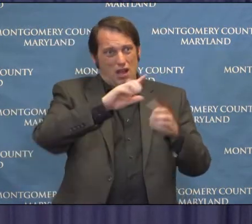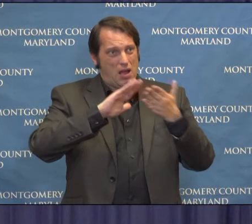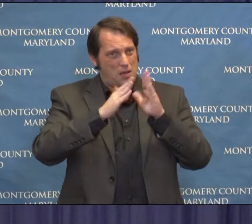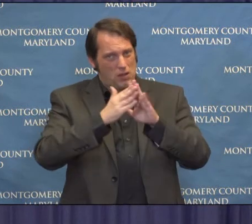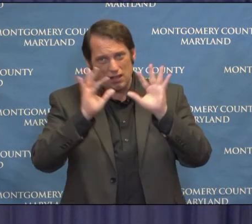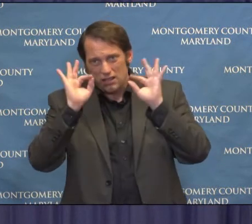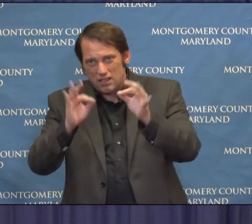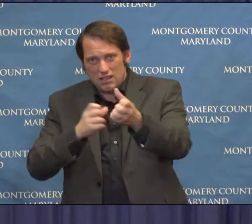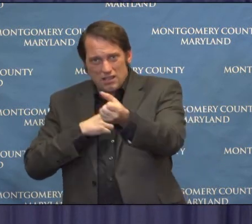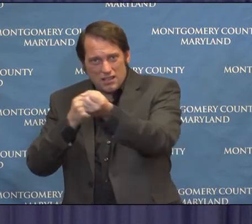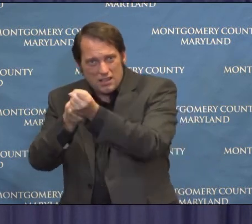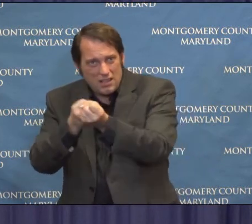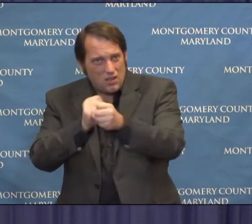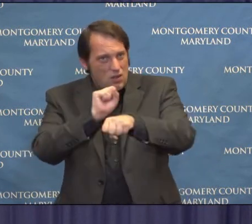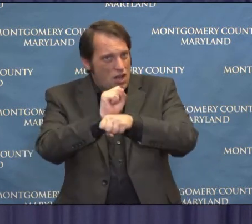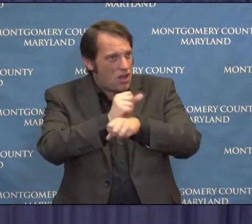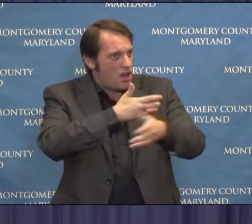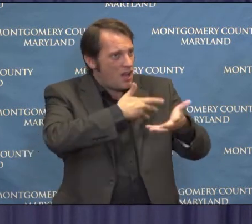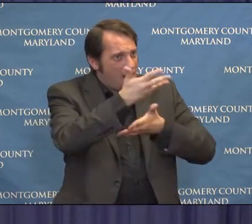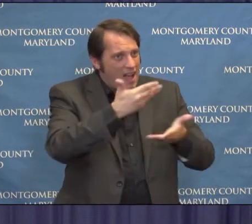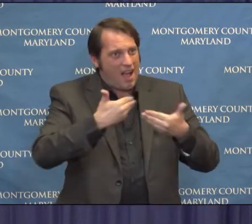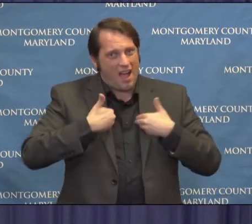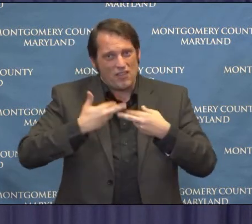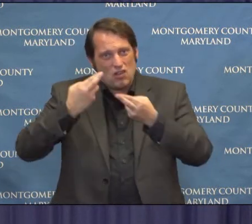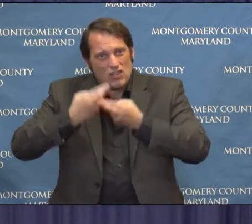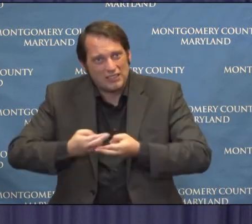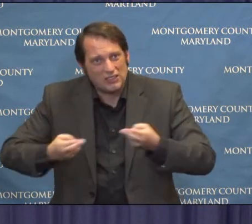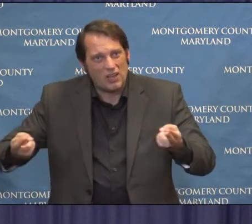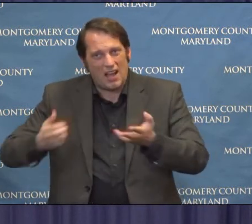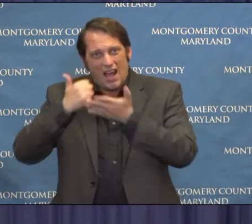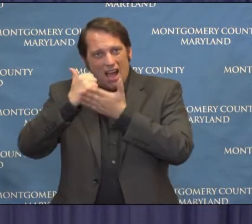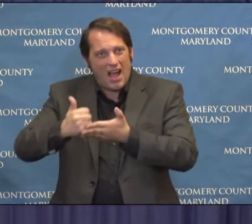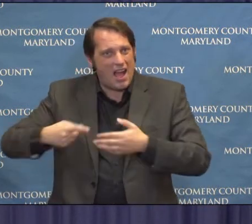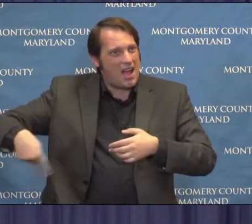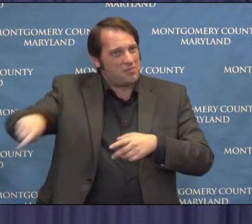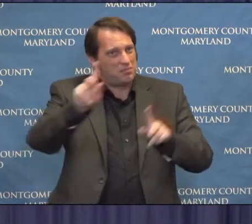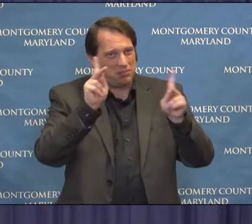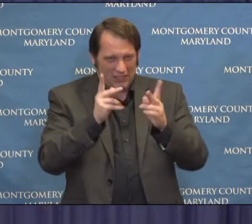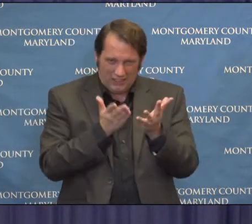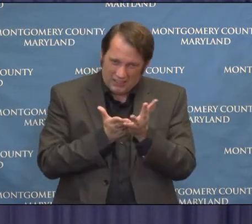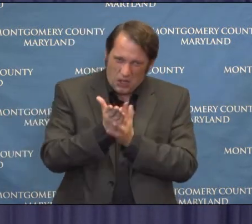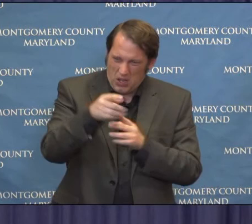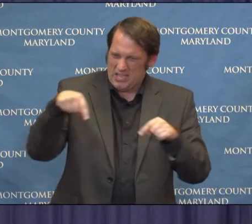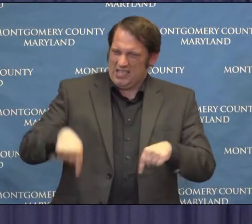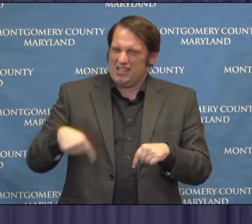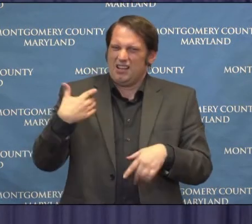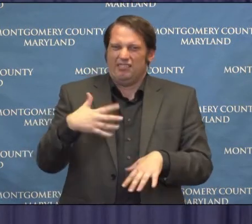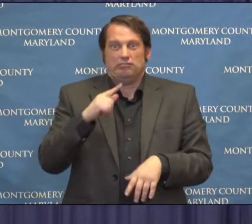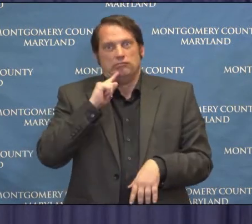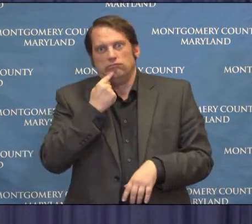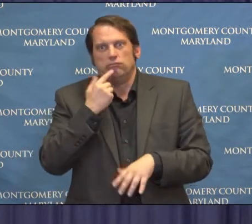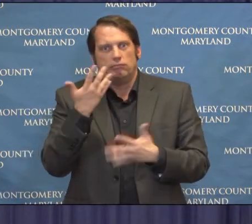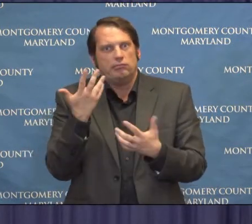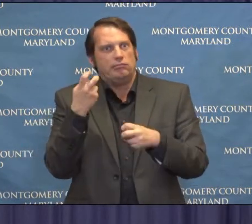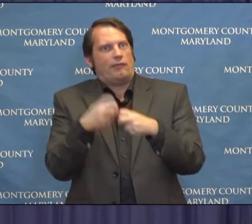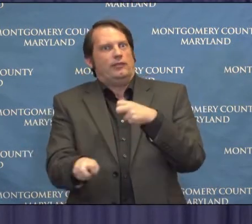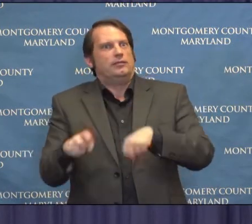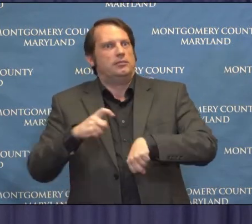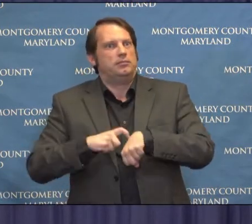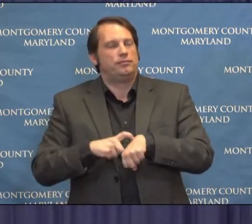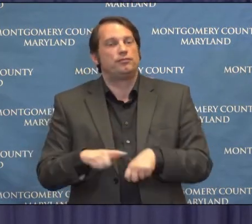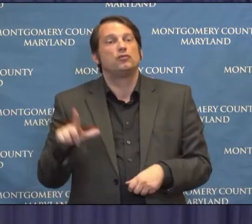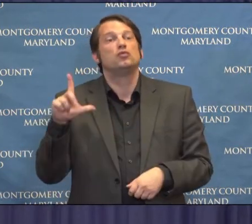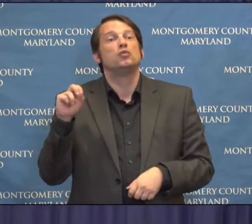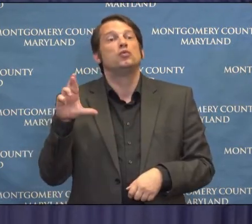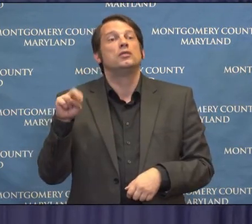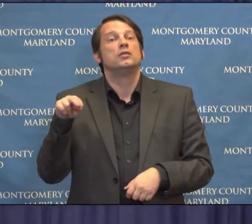earlier in order to help people through these difficult times. Thank you. And for you, Dr. Gales, in 30 seconds, the